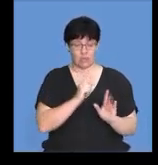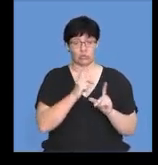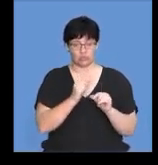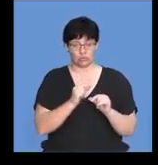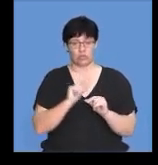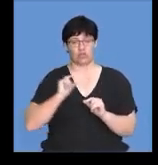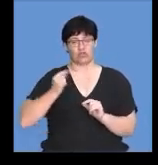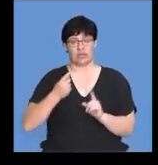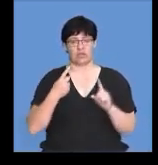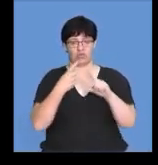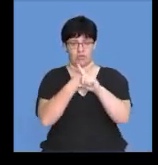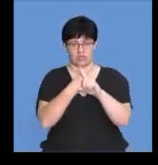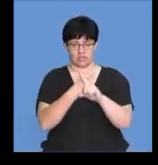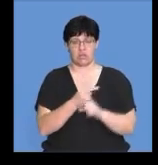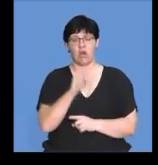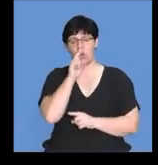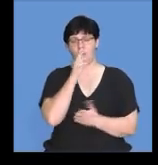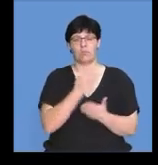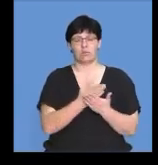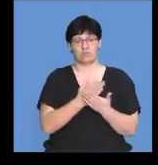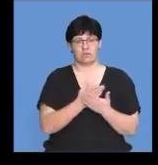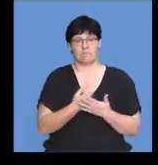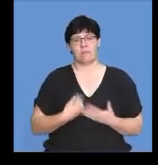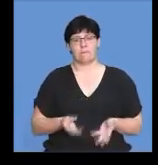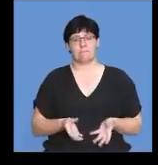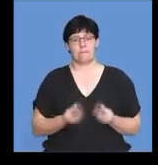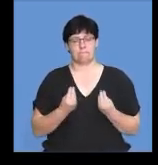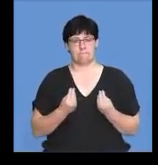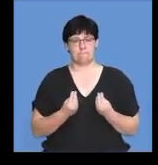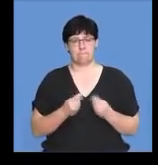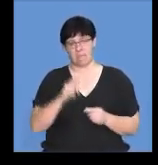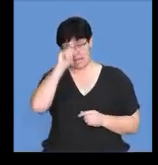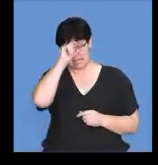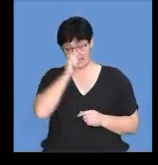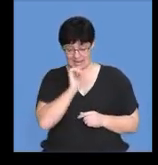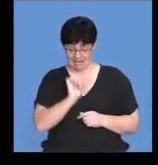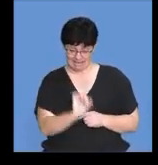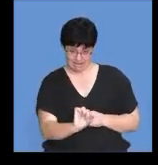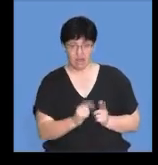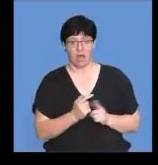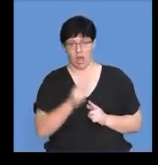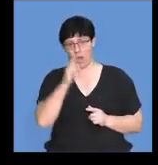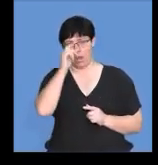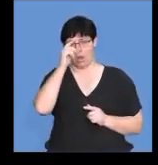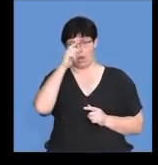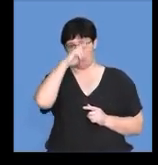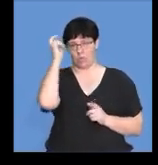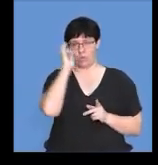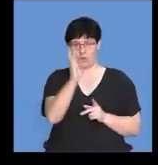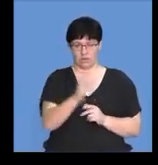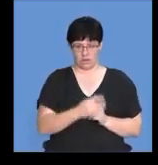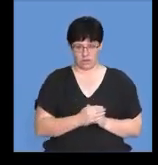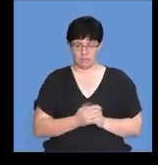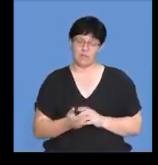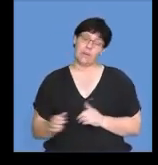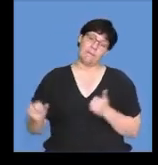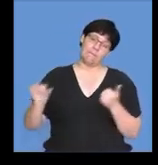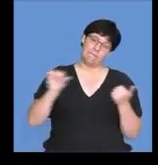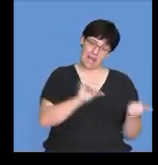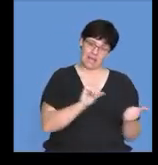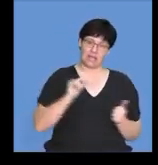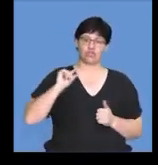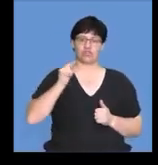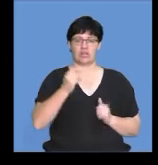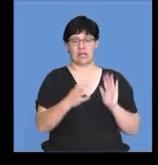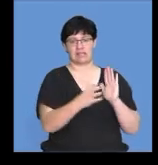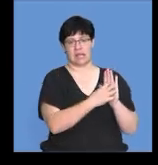cross, and look at the possibility of them having a son being blue. And so as I showed you that, we need to go back to the genetic